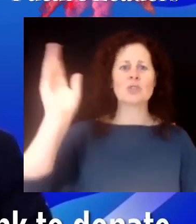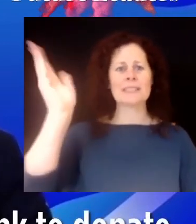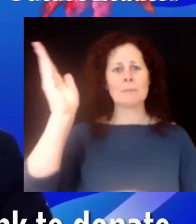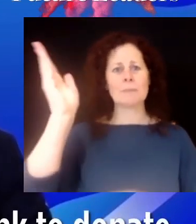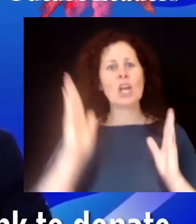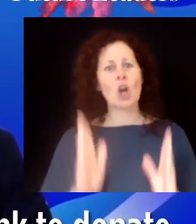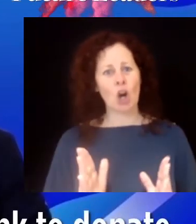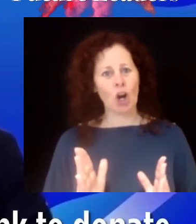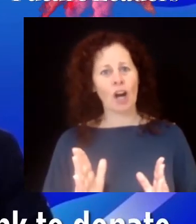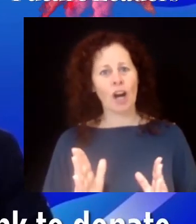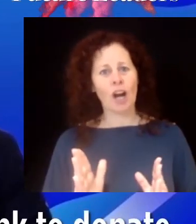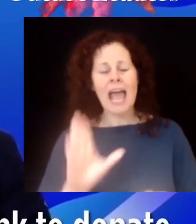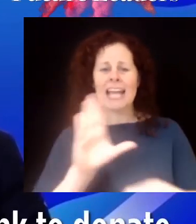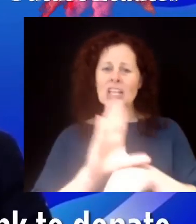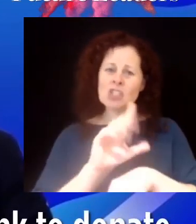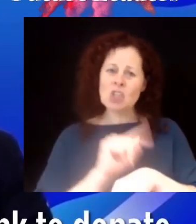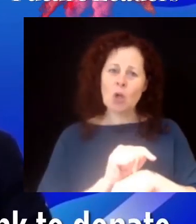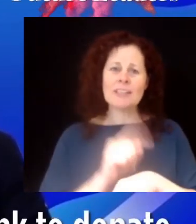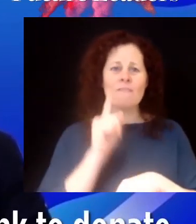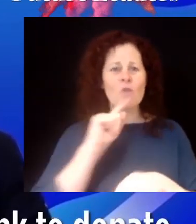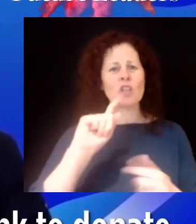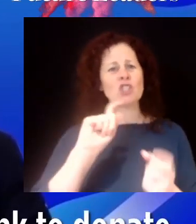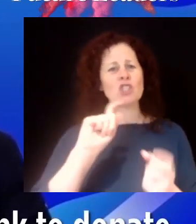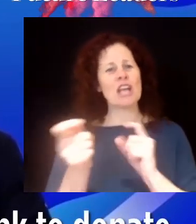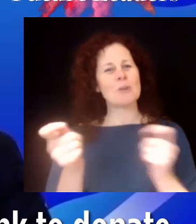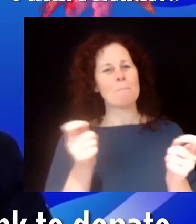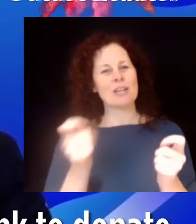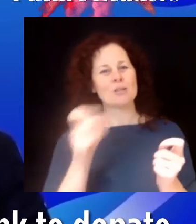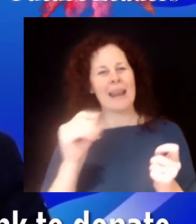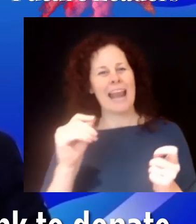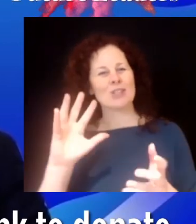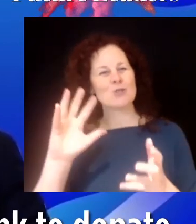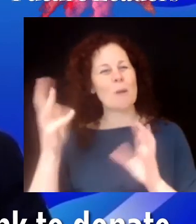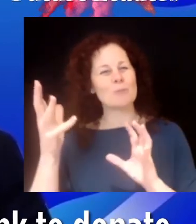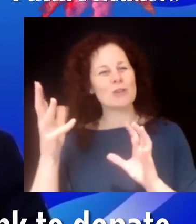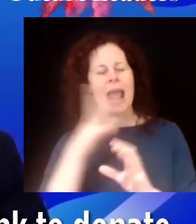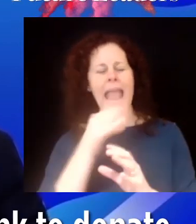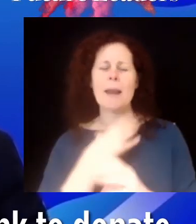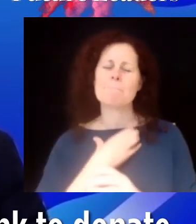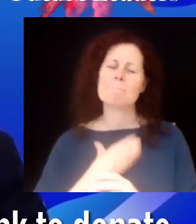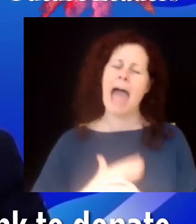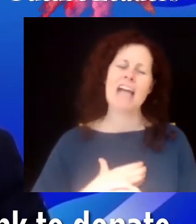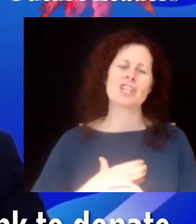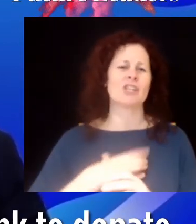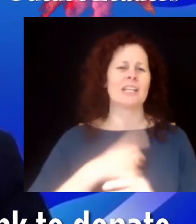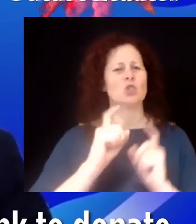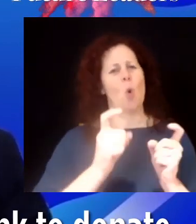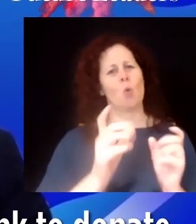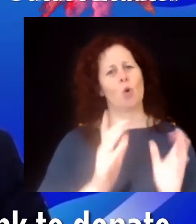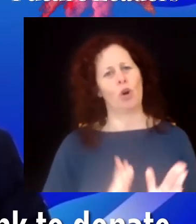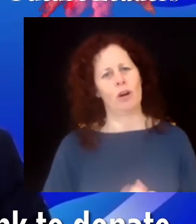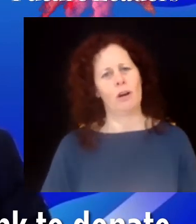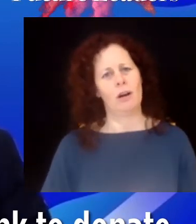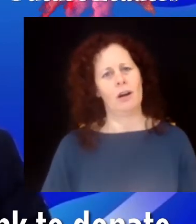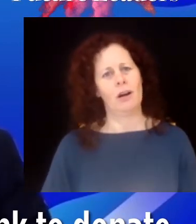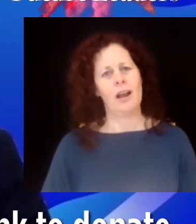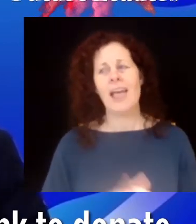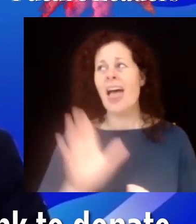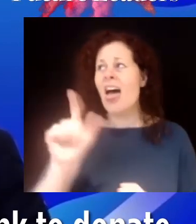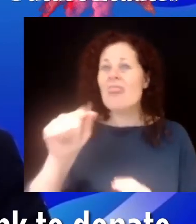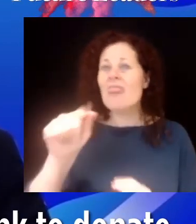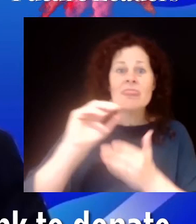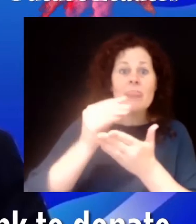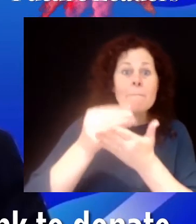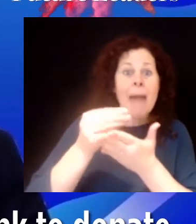that criminalized the very abuse I had experienced. And today, 7 years later, I am a professional public speaker for